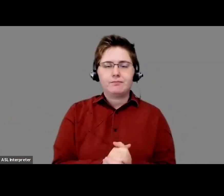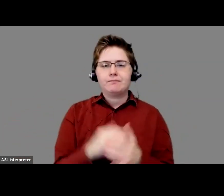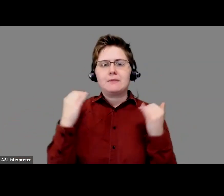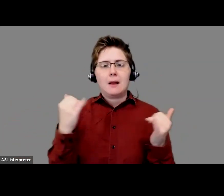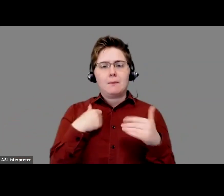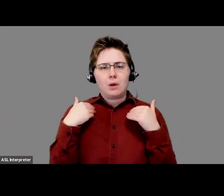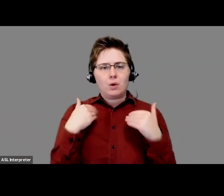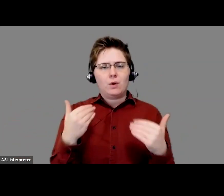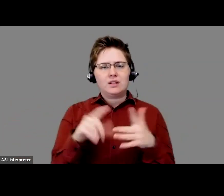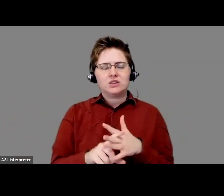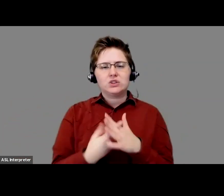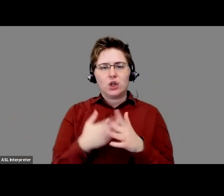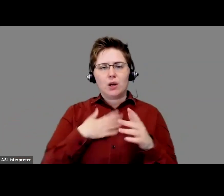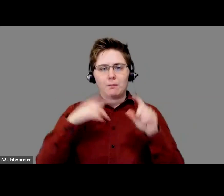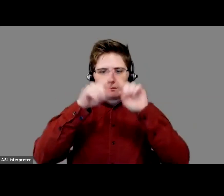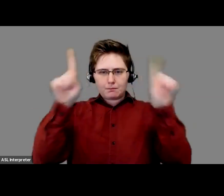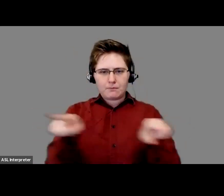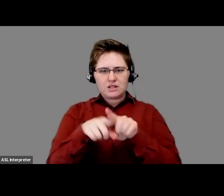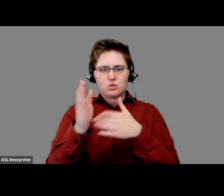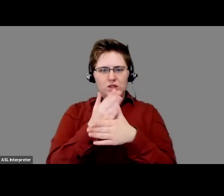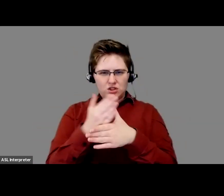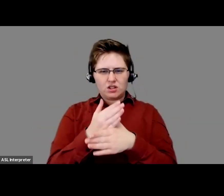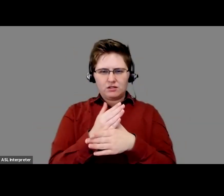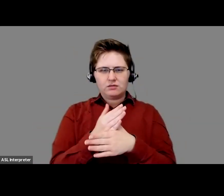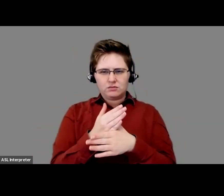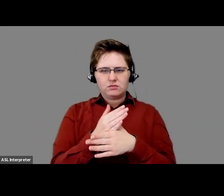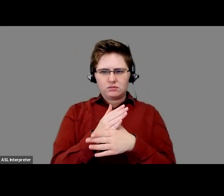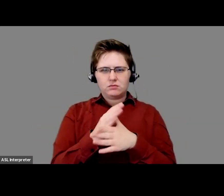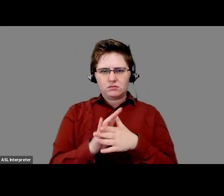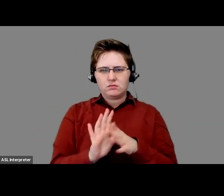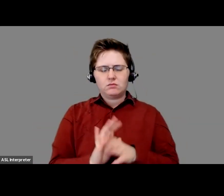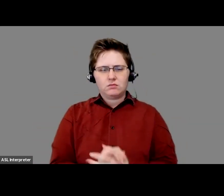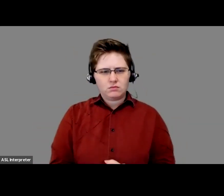and start my screen share here.